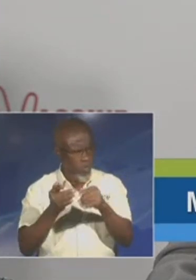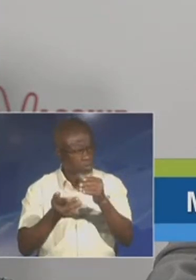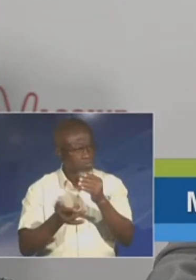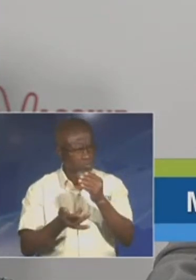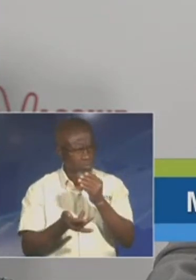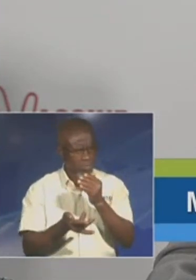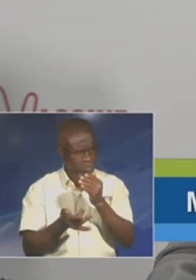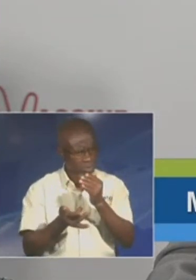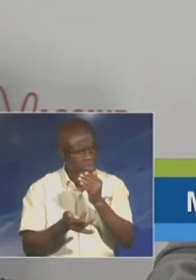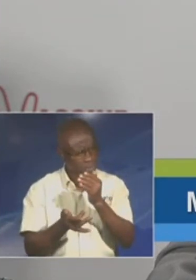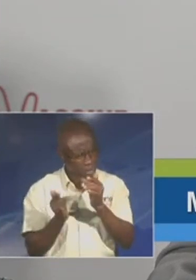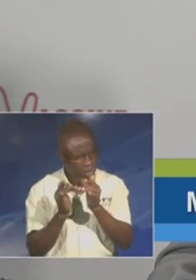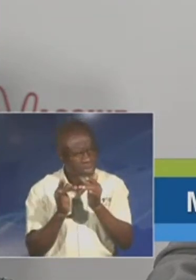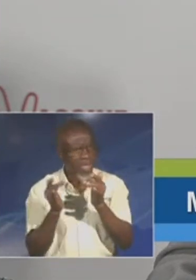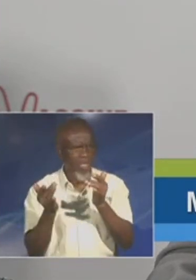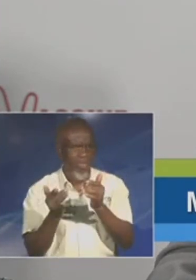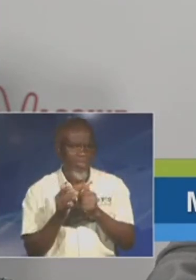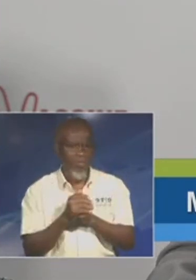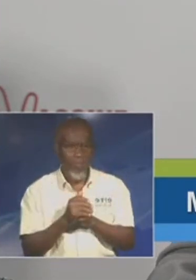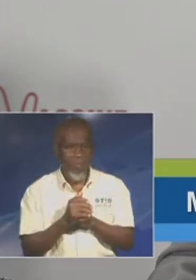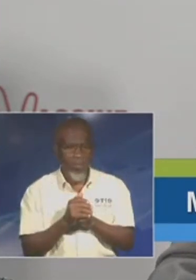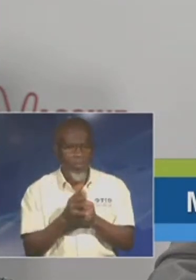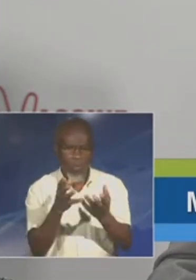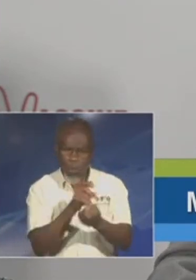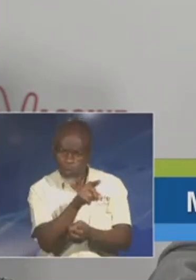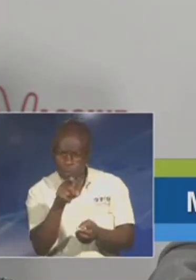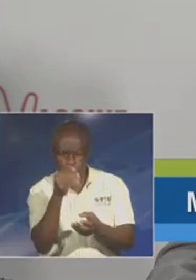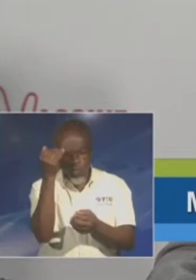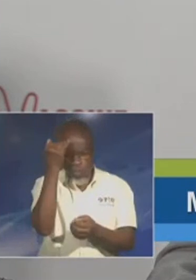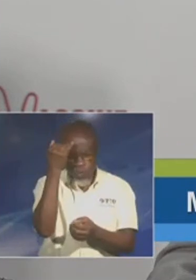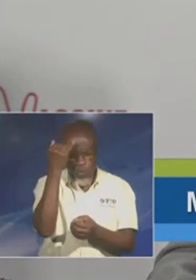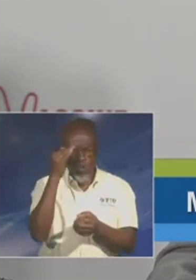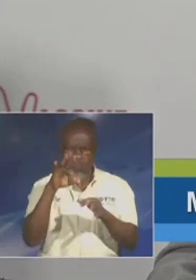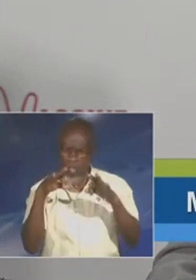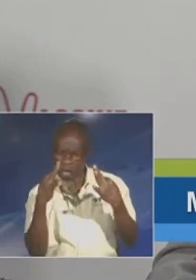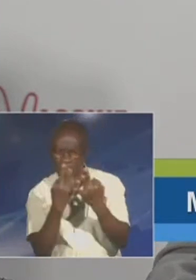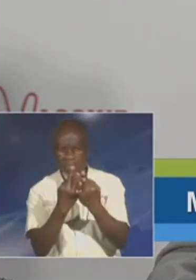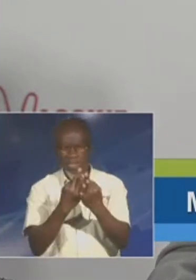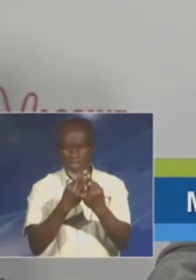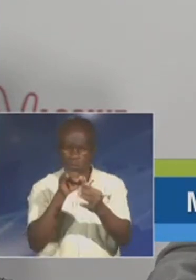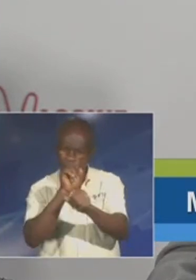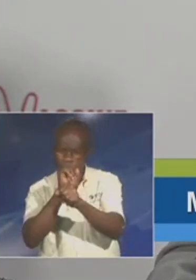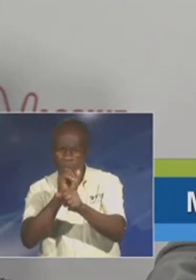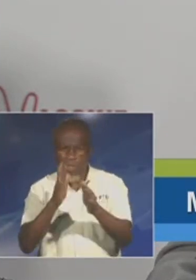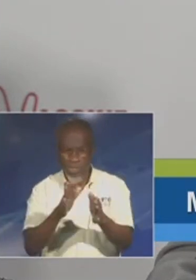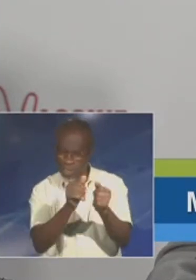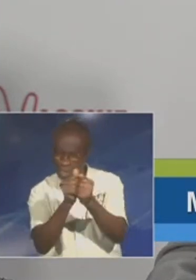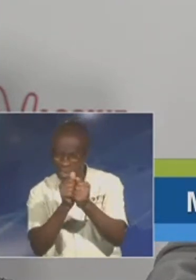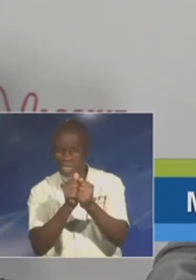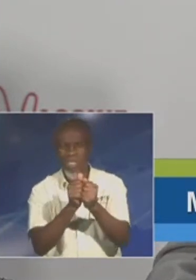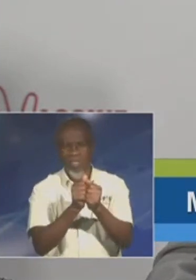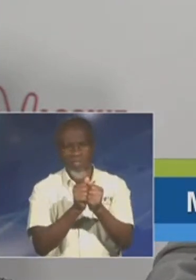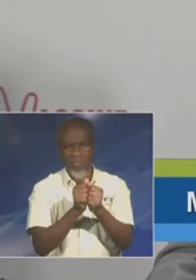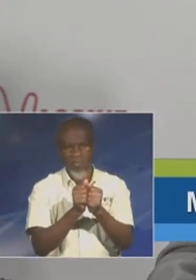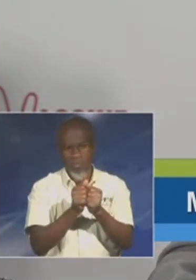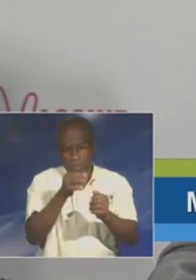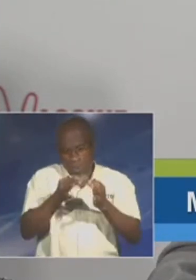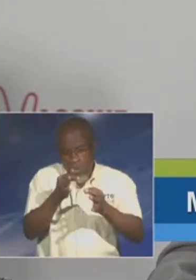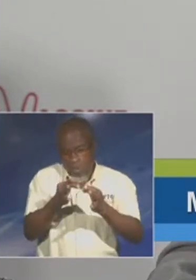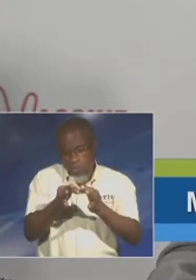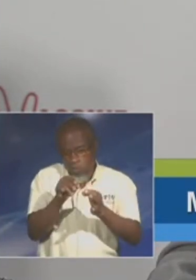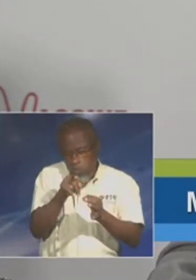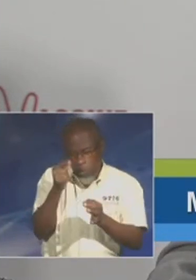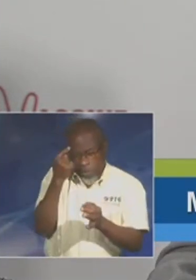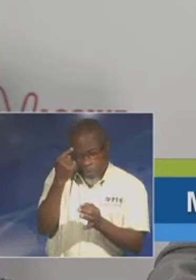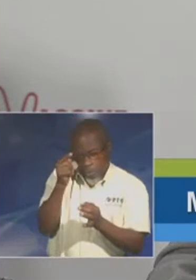people know and families know, co-workers, you are important in all of this. If you suspect